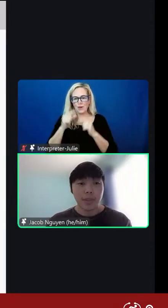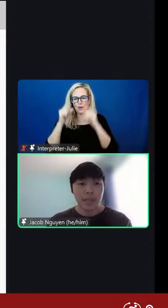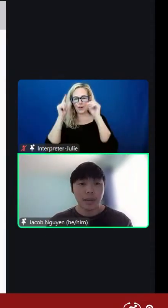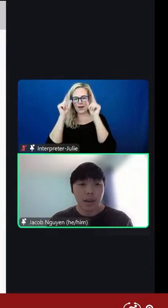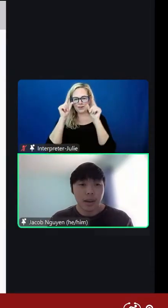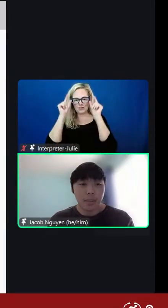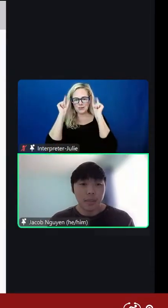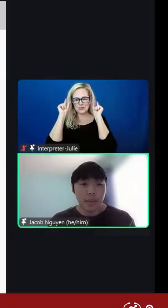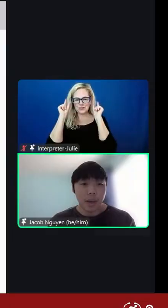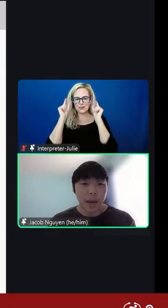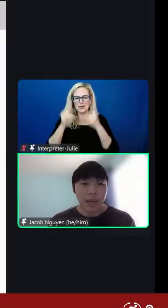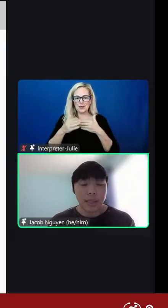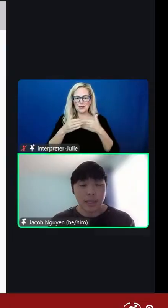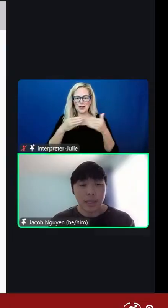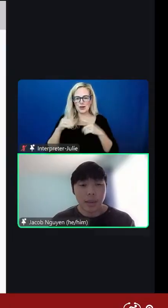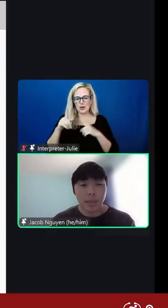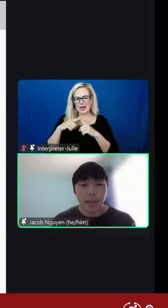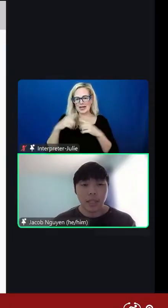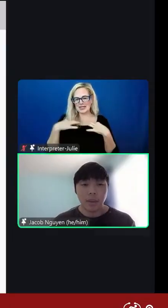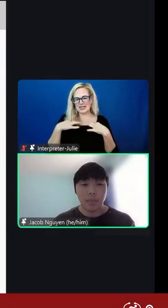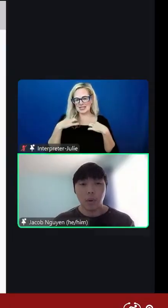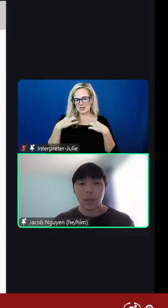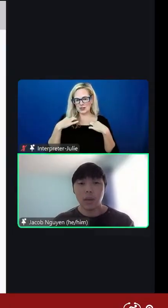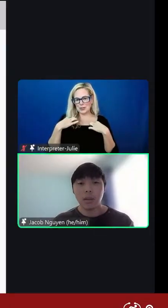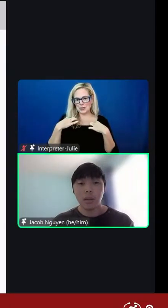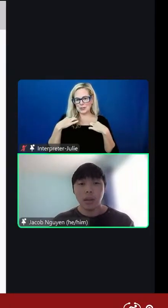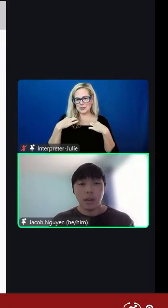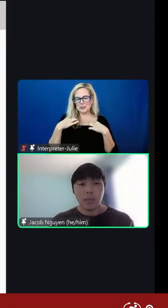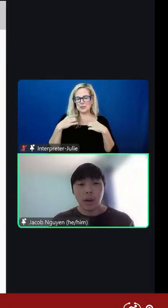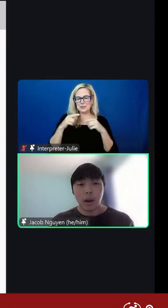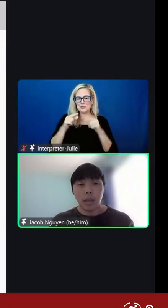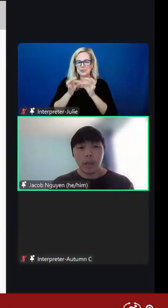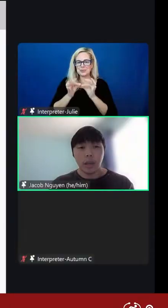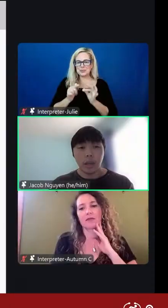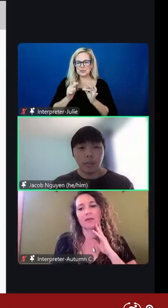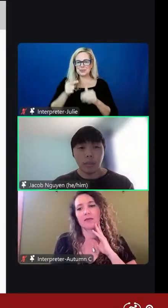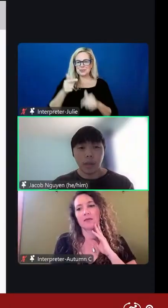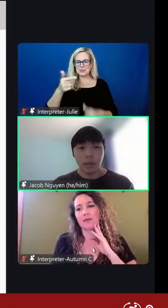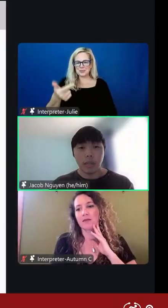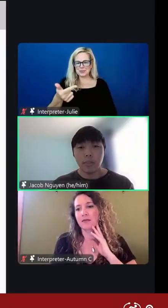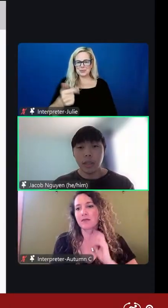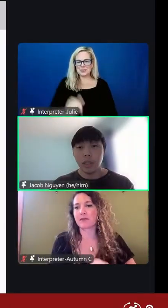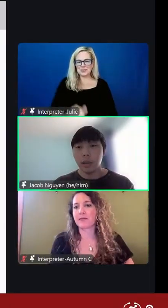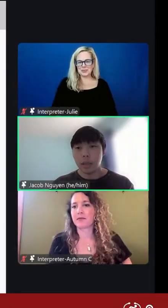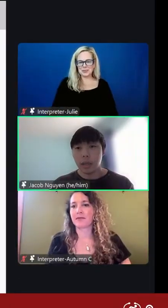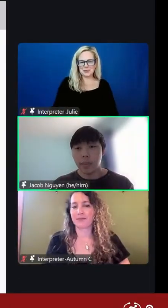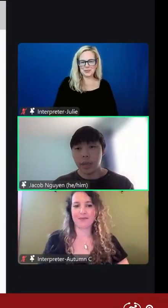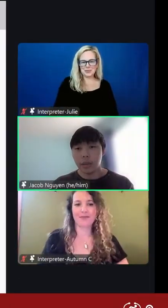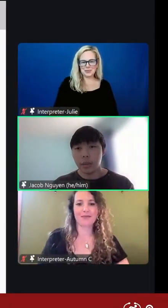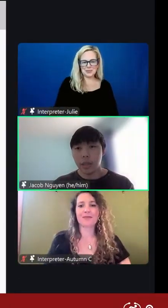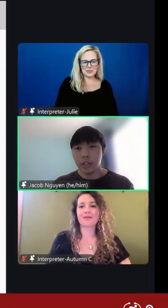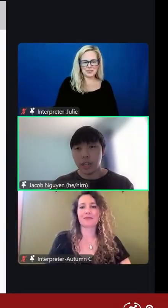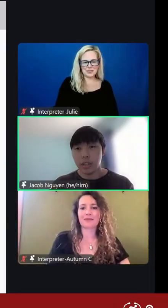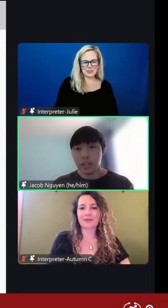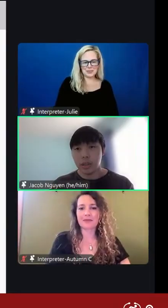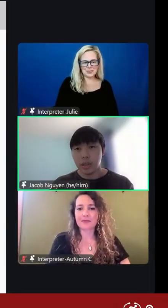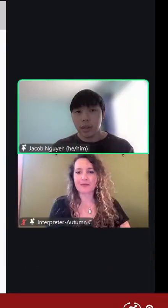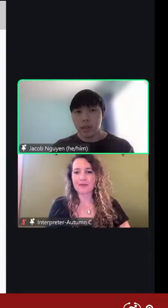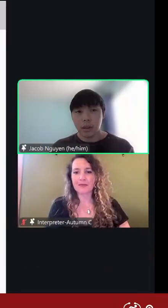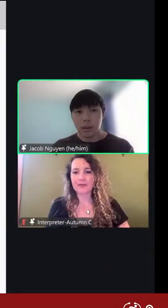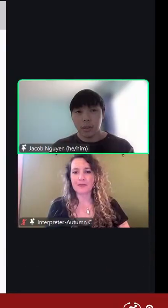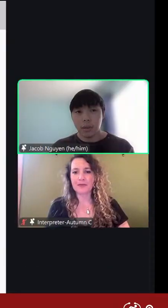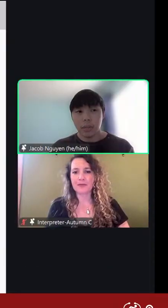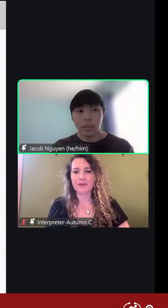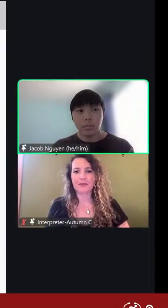I'm excited to present a pilot study that me and my team have been working on regarding disability belonging in medical